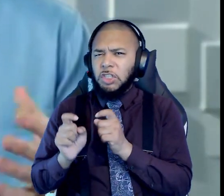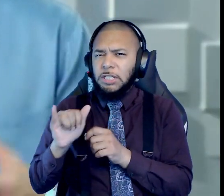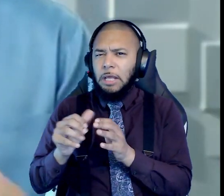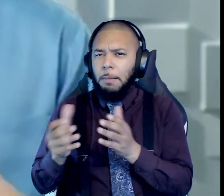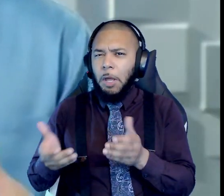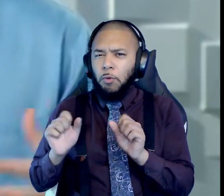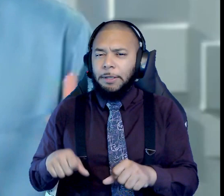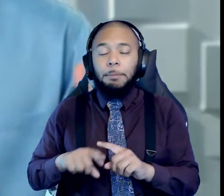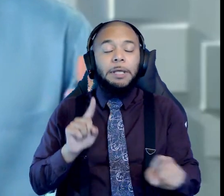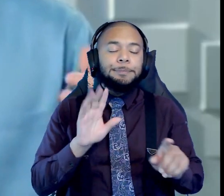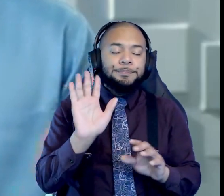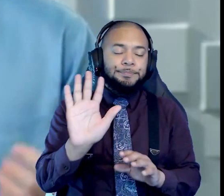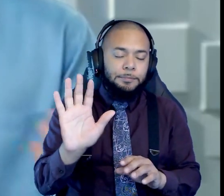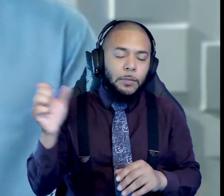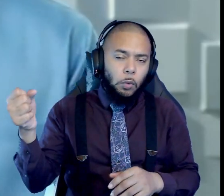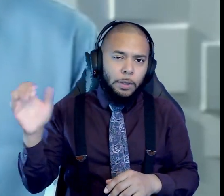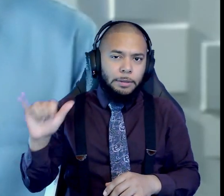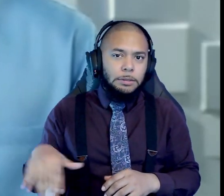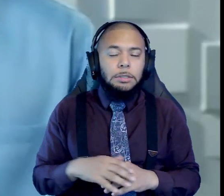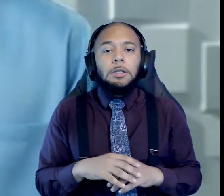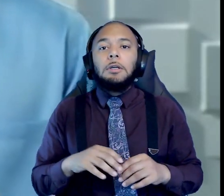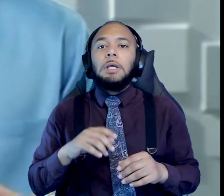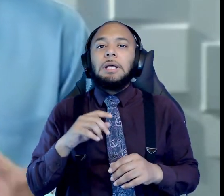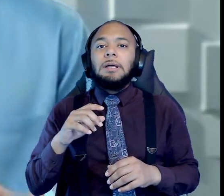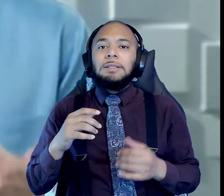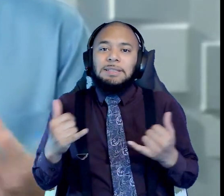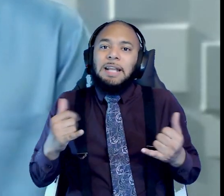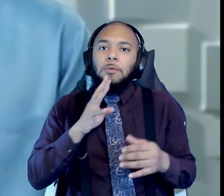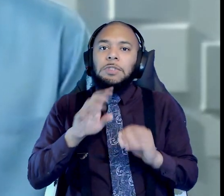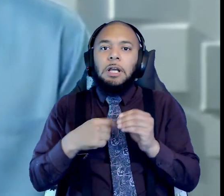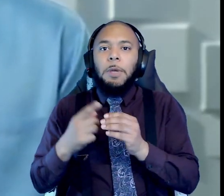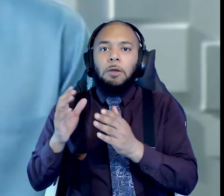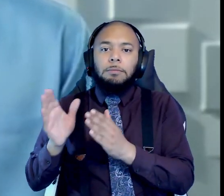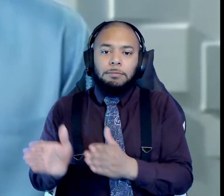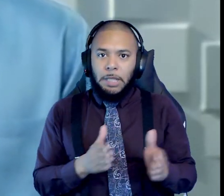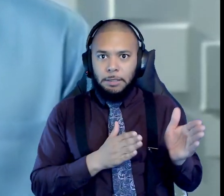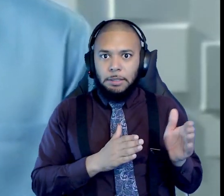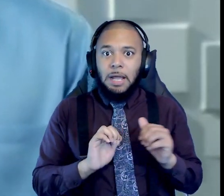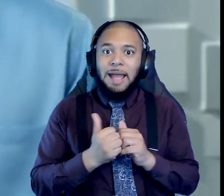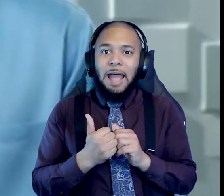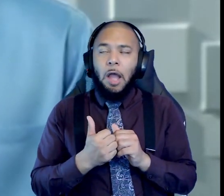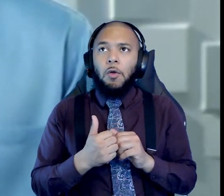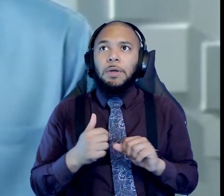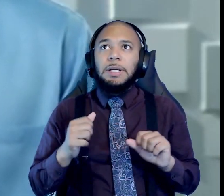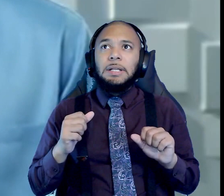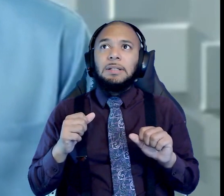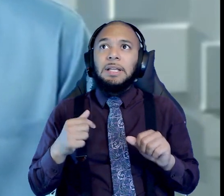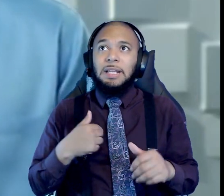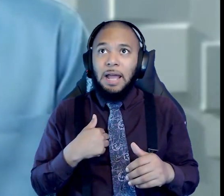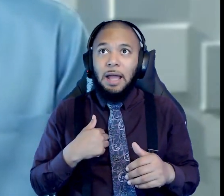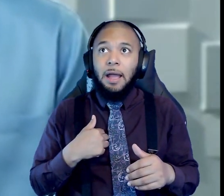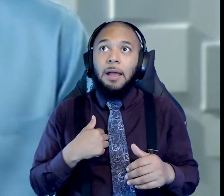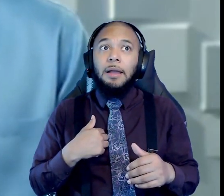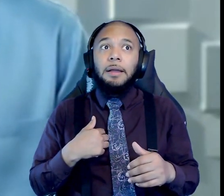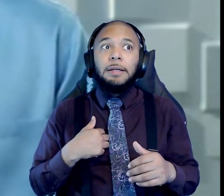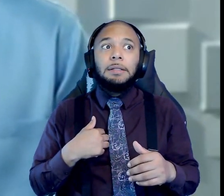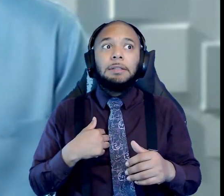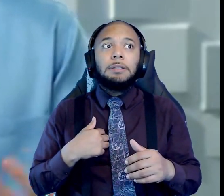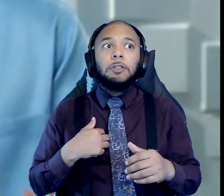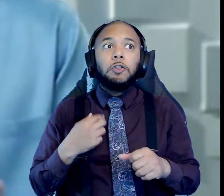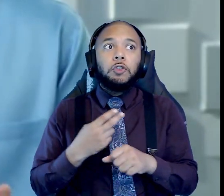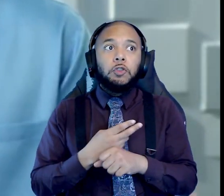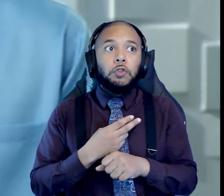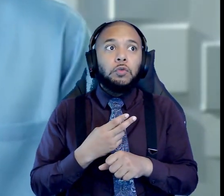today it's more of the tax planning part how can I make the most out of my the money I have to pay